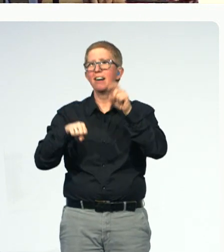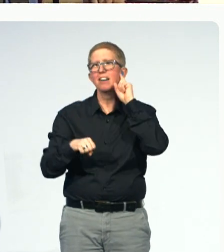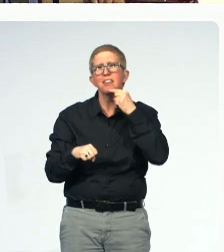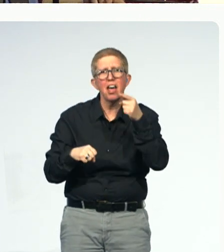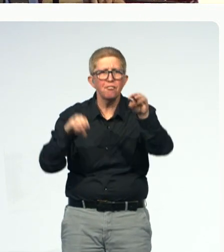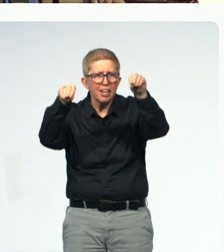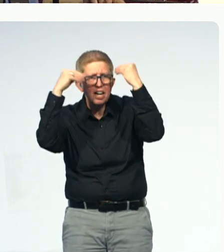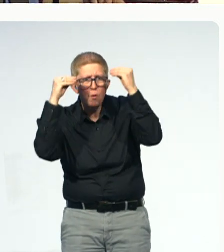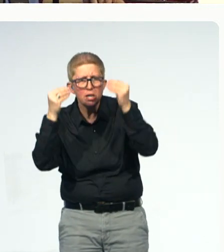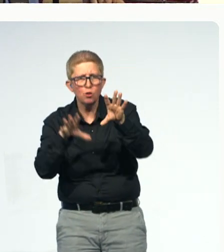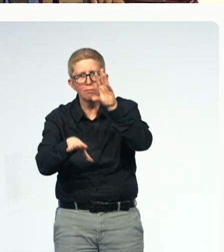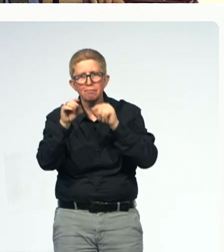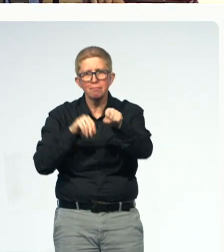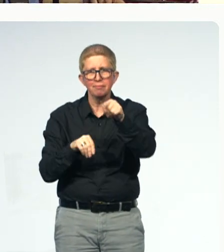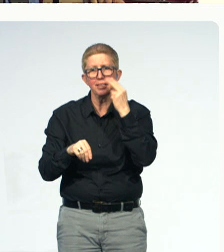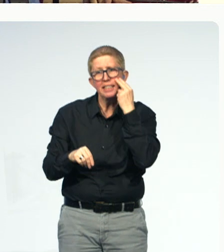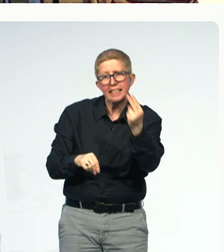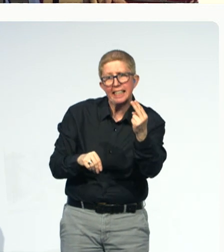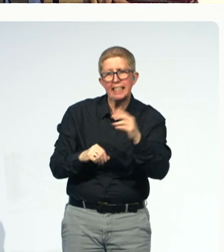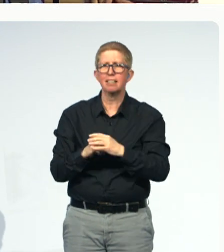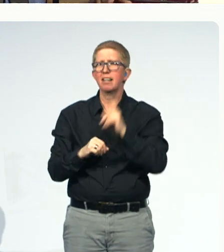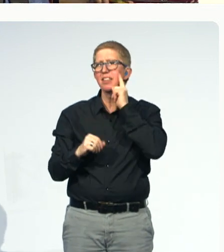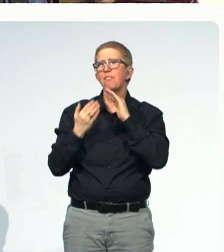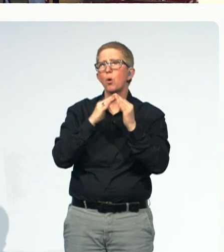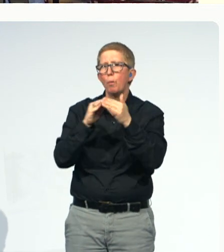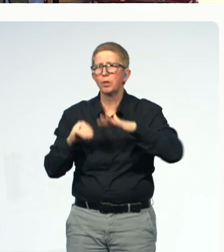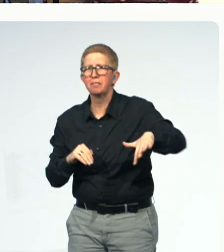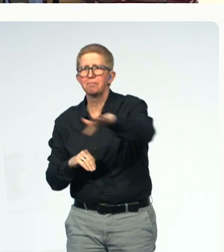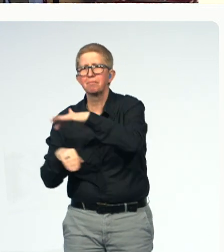to inform the deaf community about various topics.